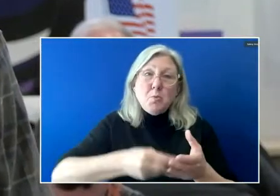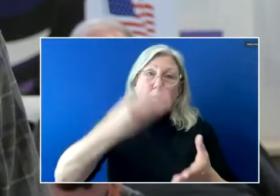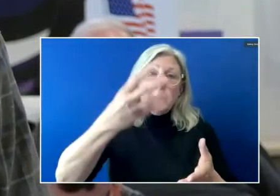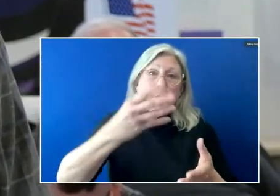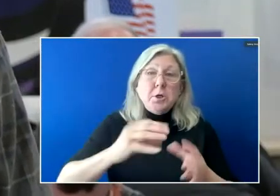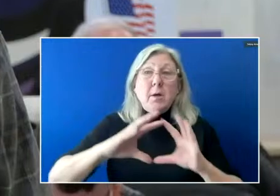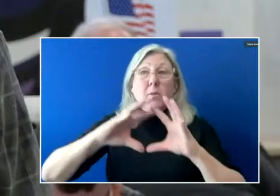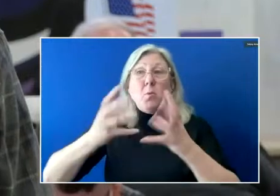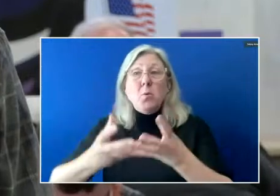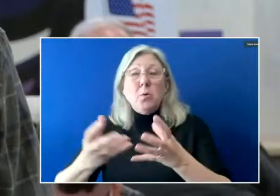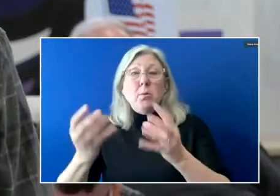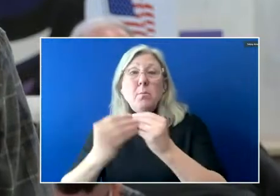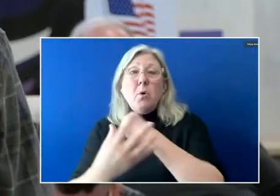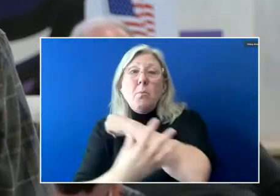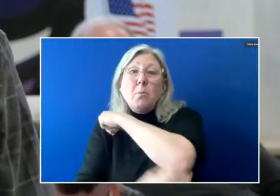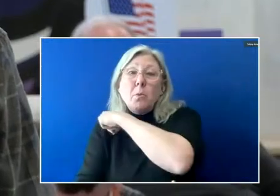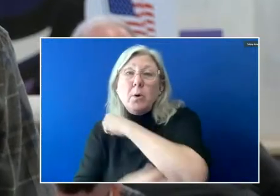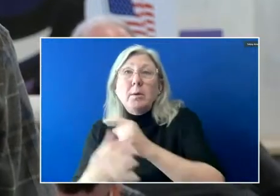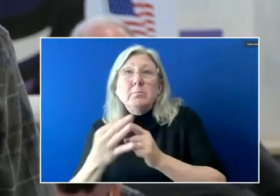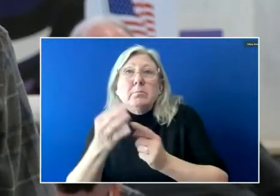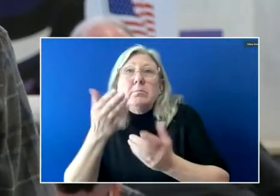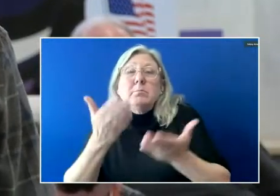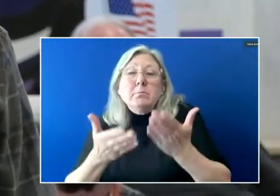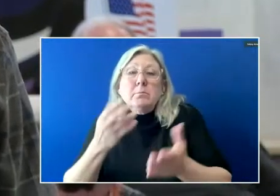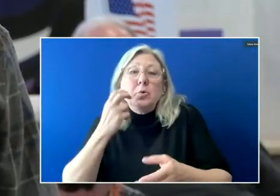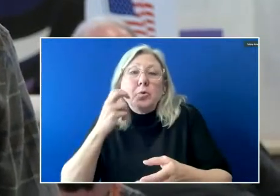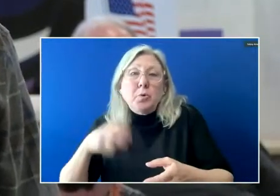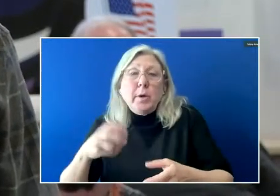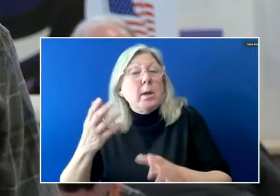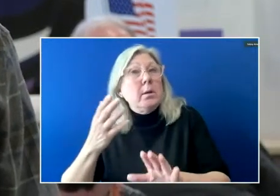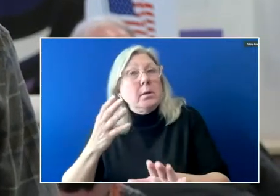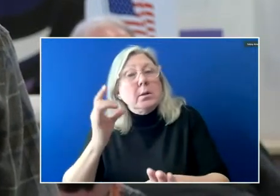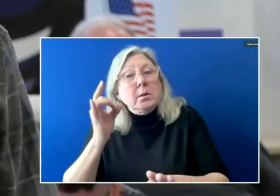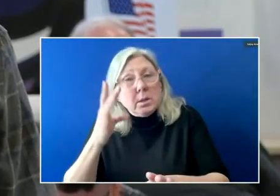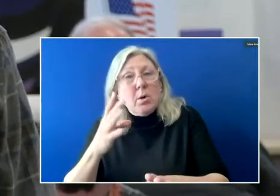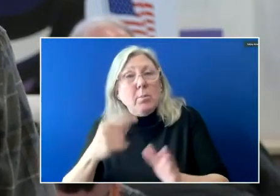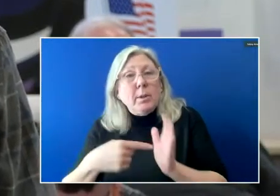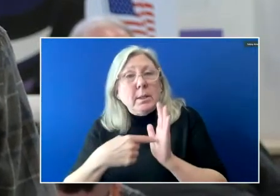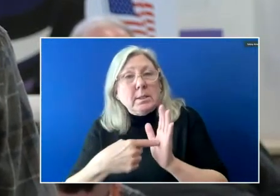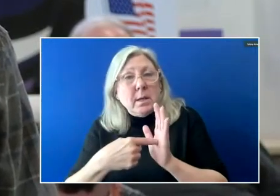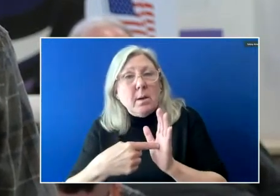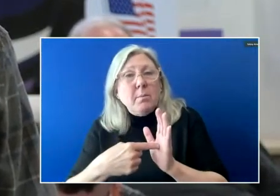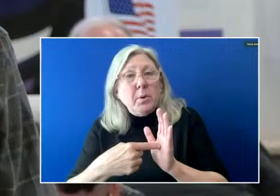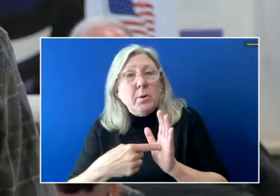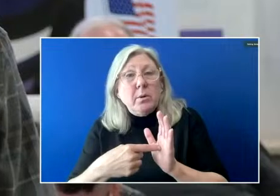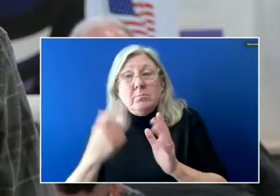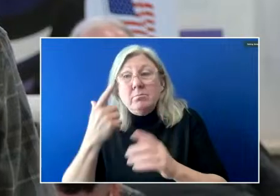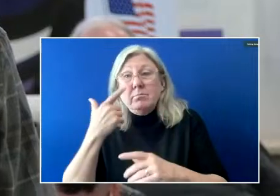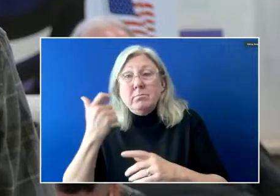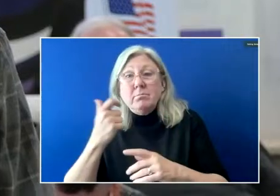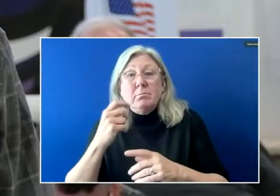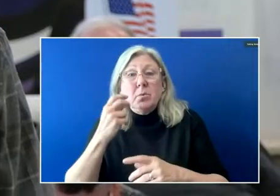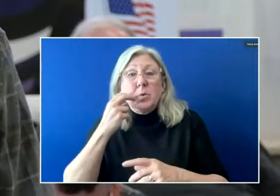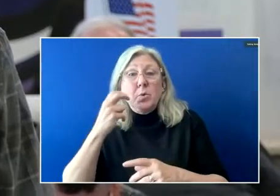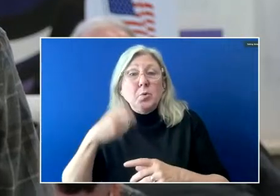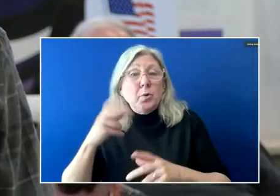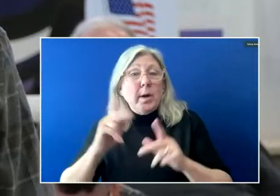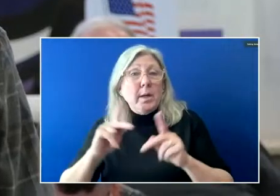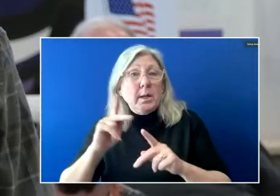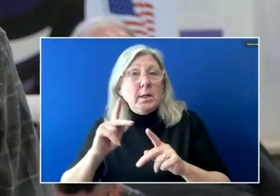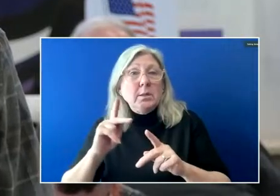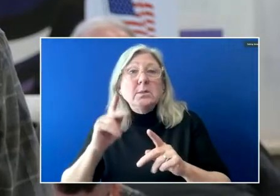with the possible exception of Ukraine which I think is a terrible example uh since the ukrainians have very